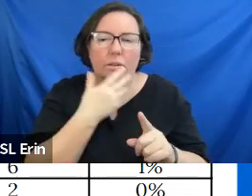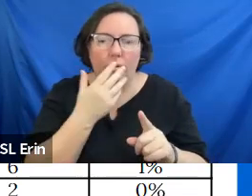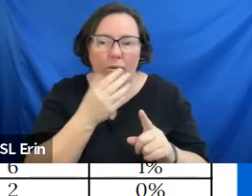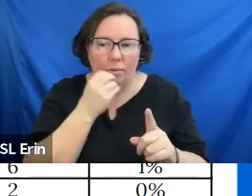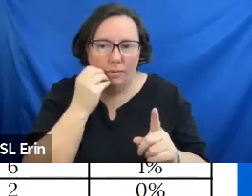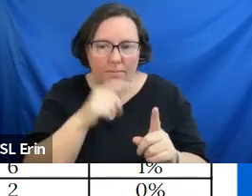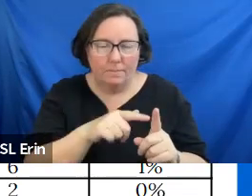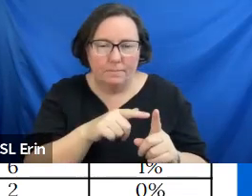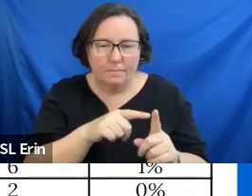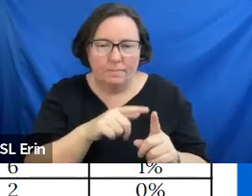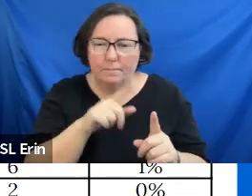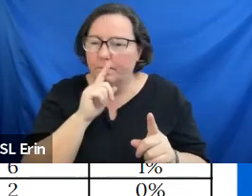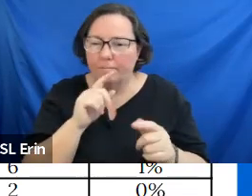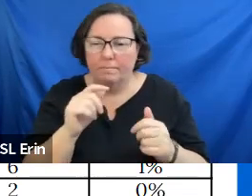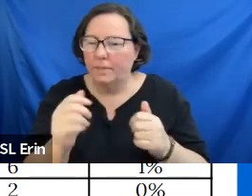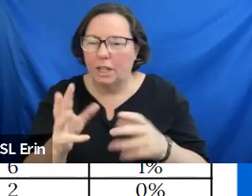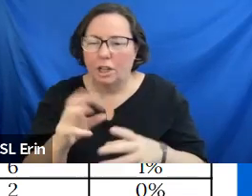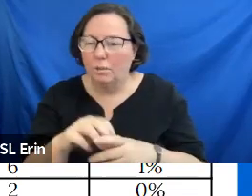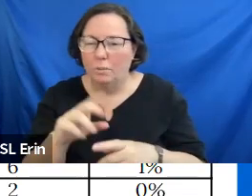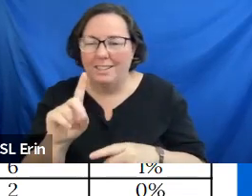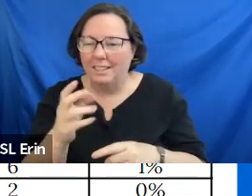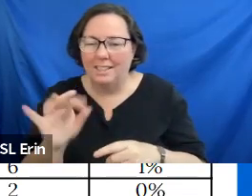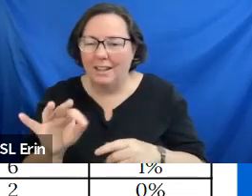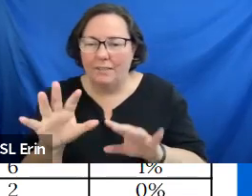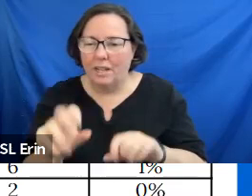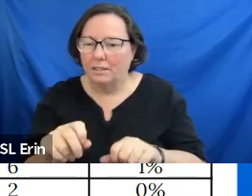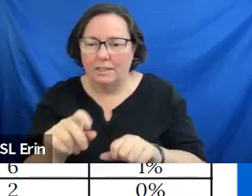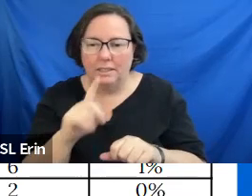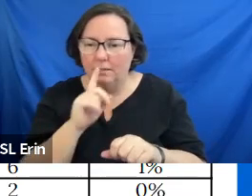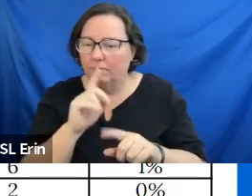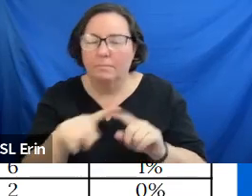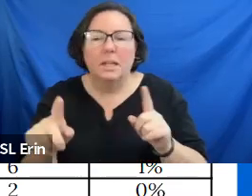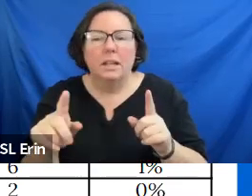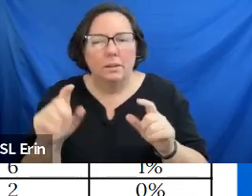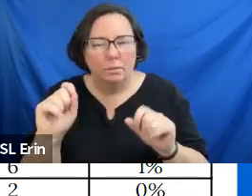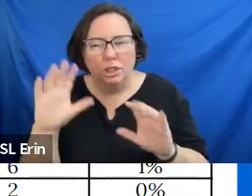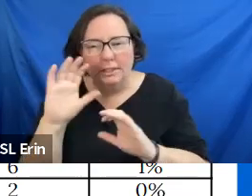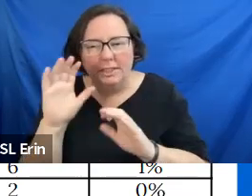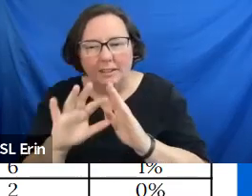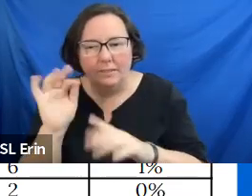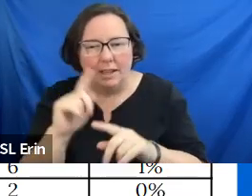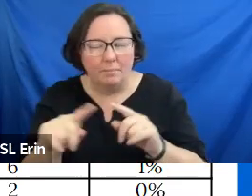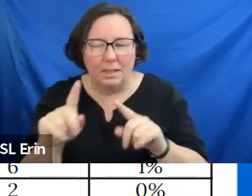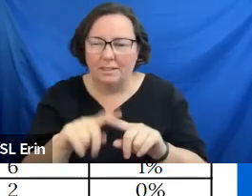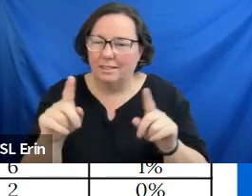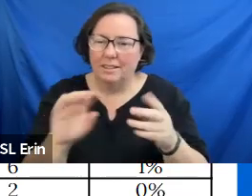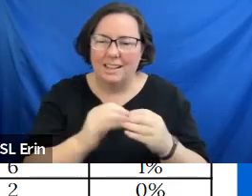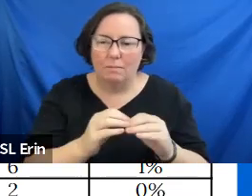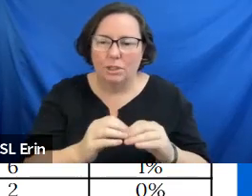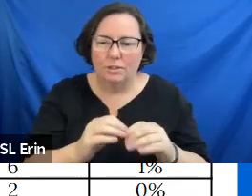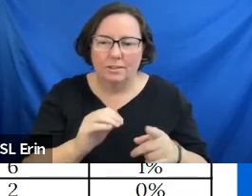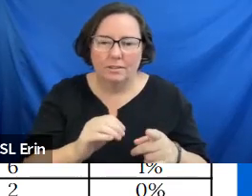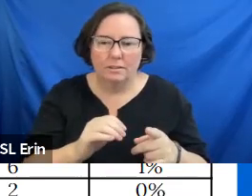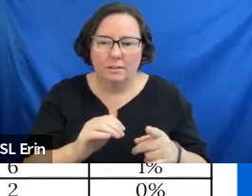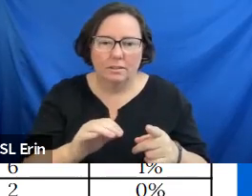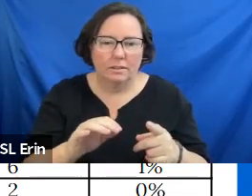think we did DCF custody in that slide, but we can probably get that number. It just would have been, those numbers would be